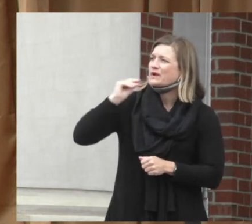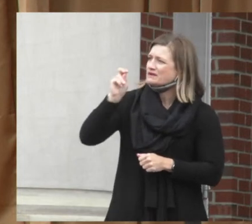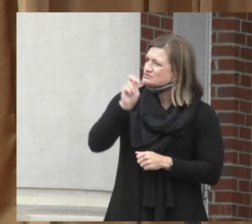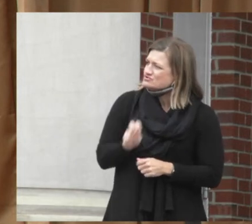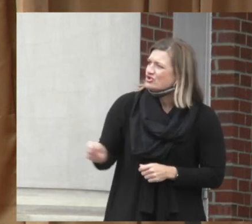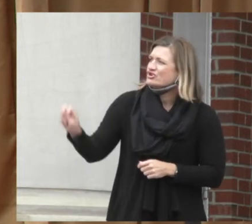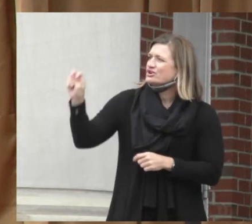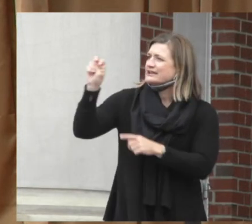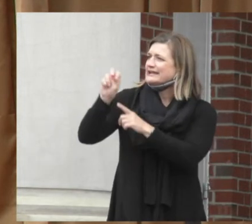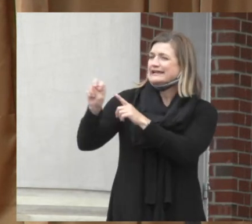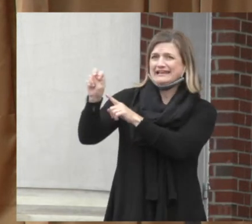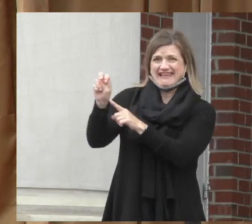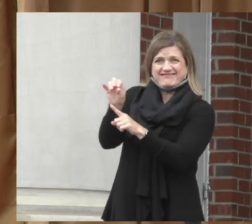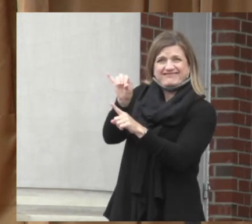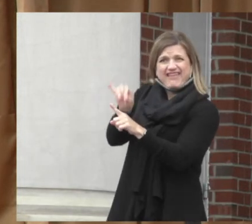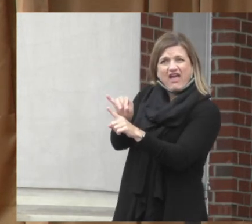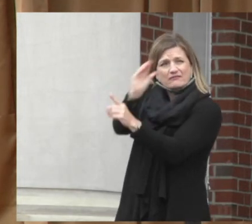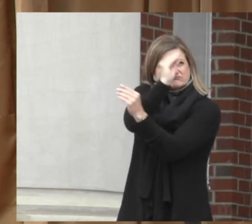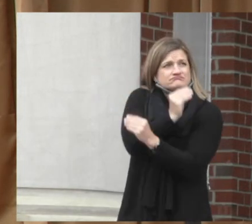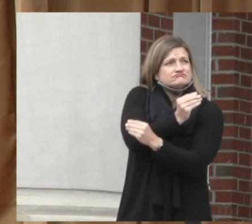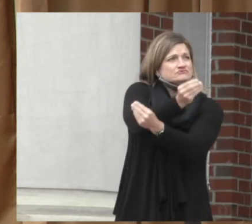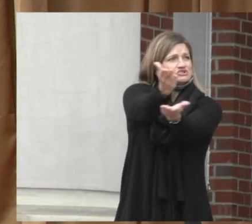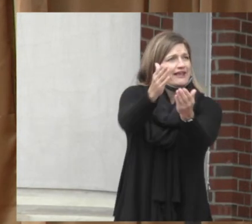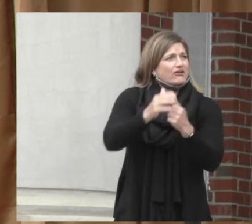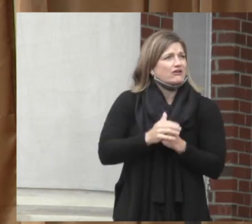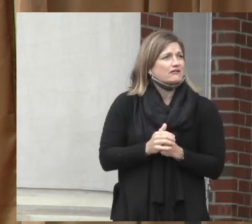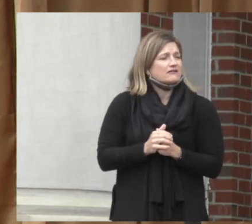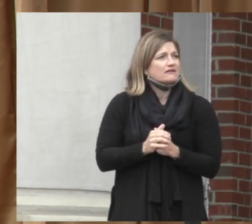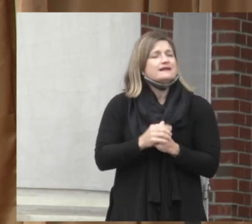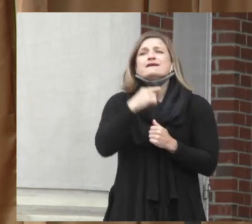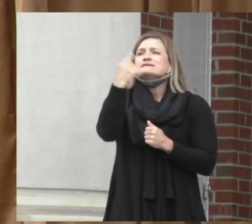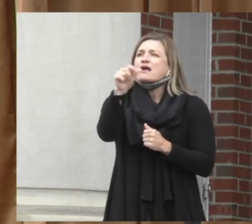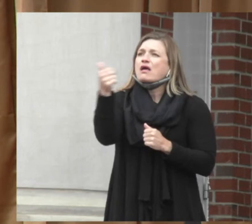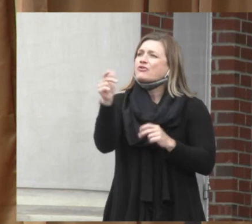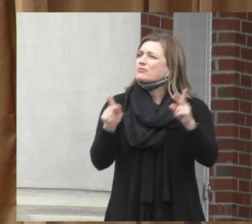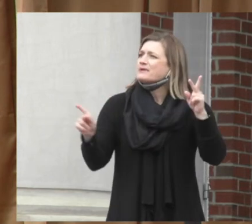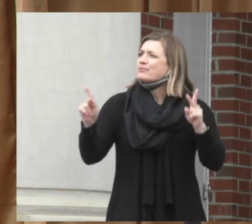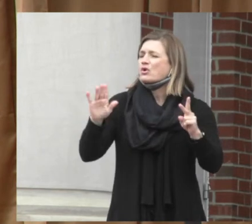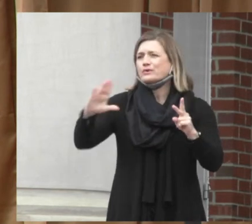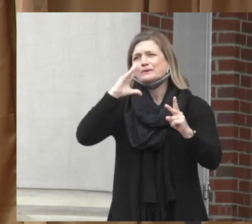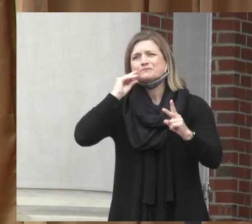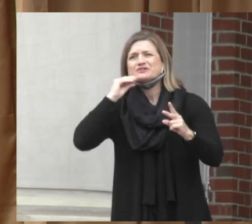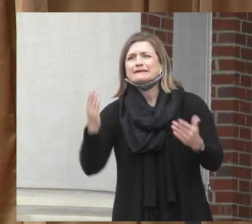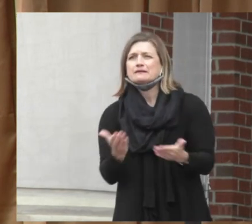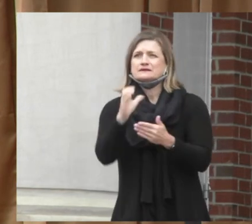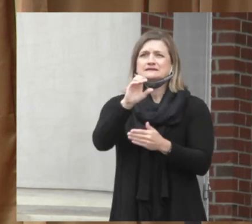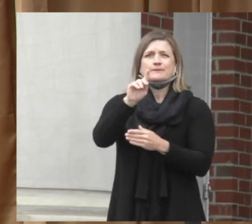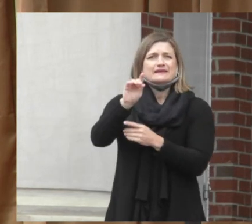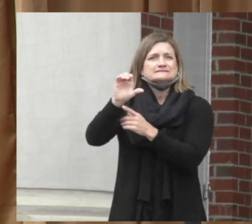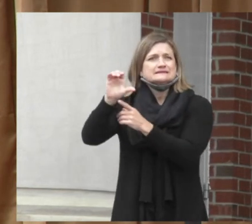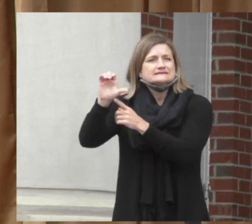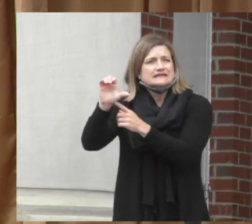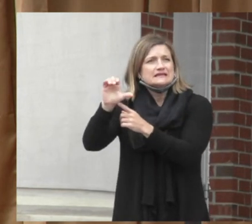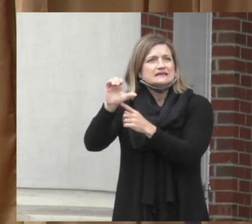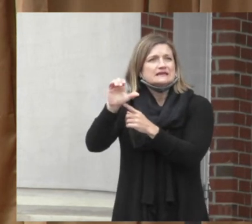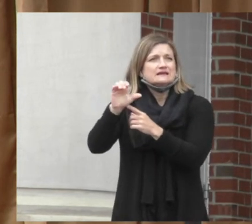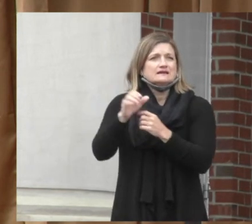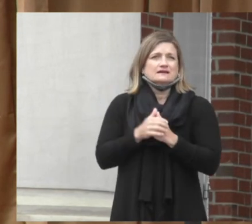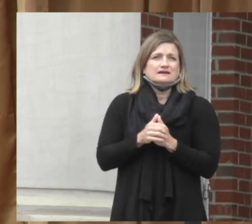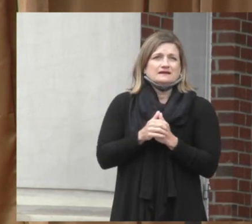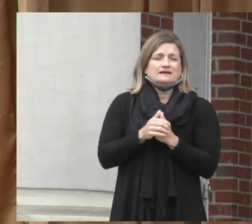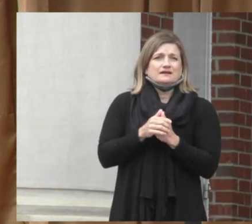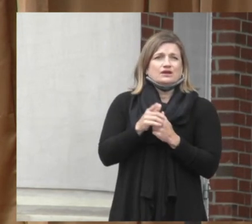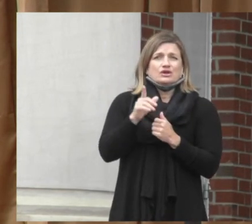you to share it. Tell others of your experience at Central Piedmont. Tell them hard work and determination with love of family